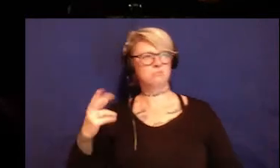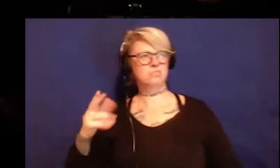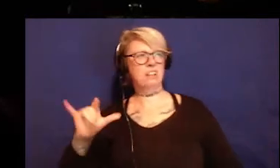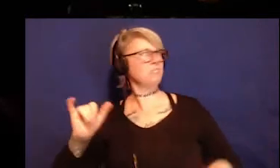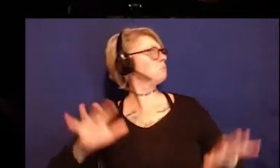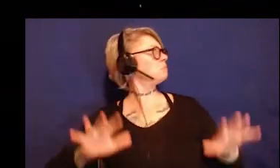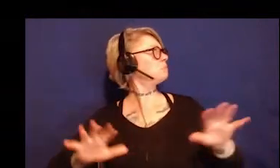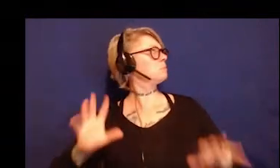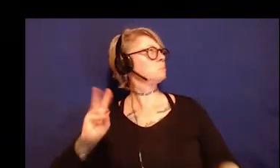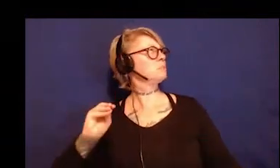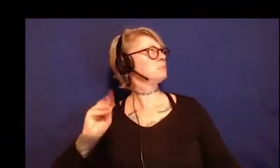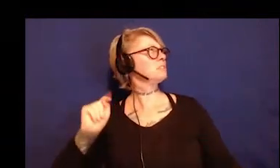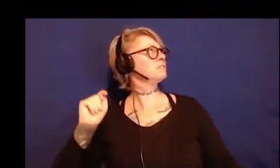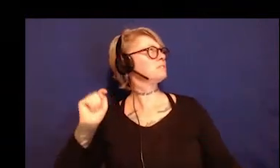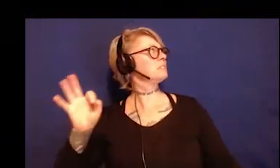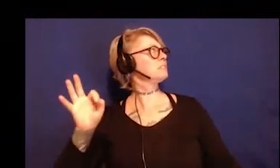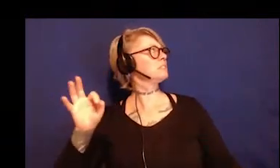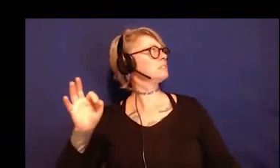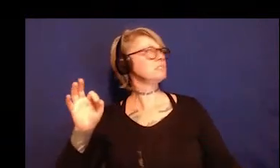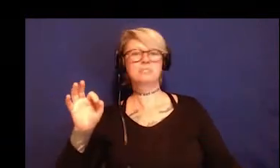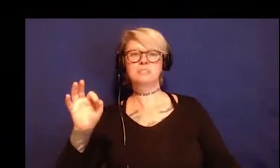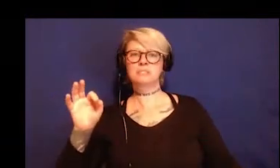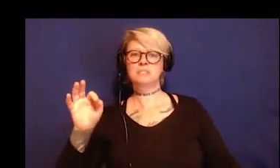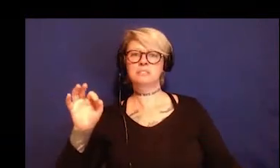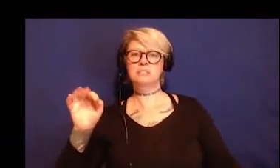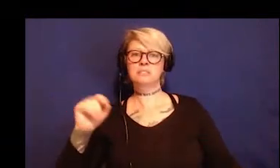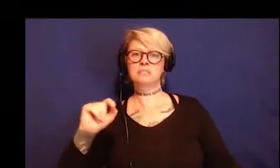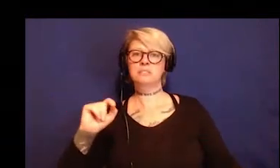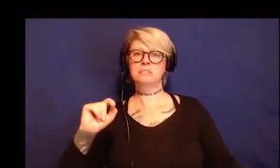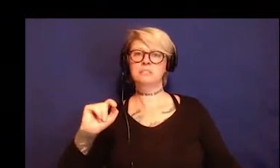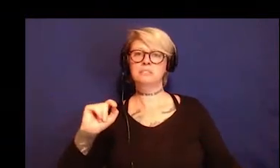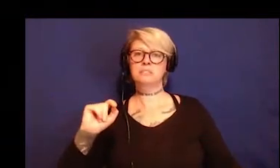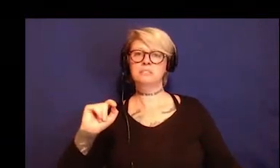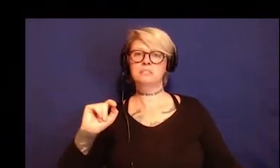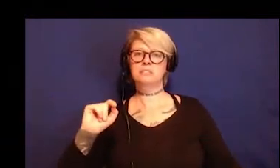What the fuck? Cut to black.